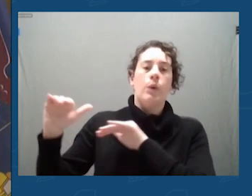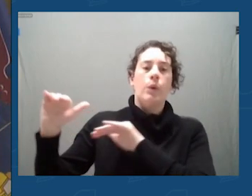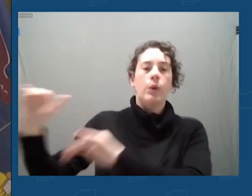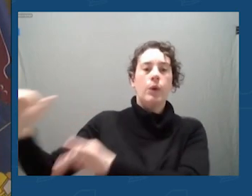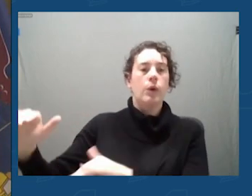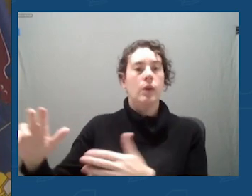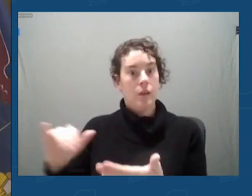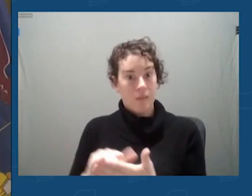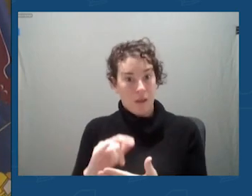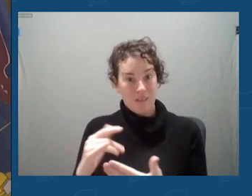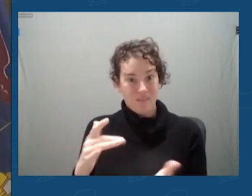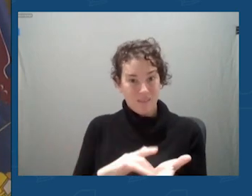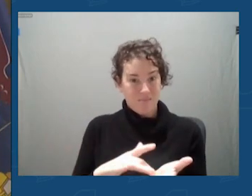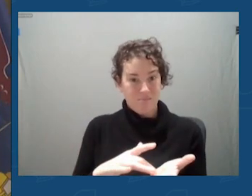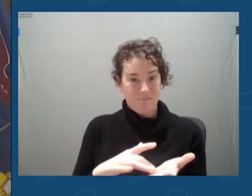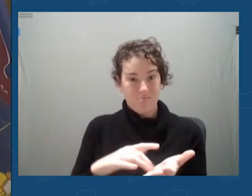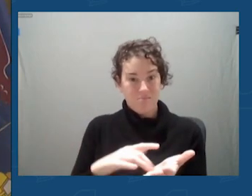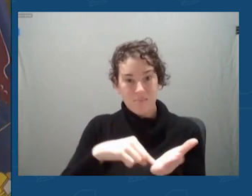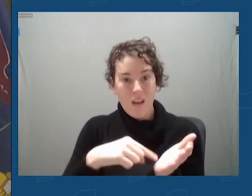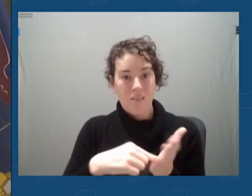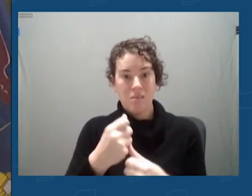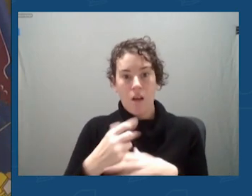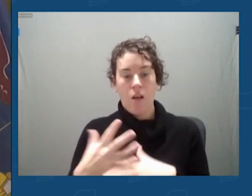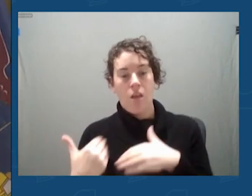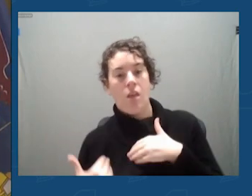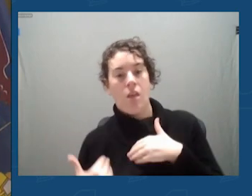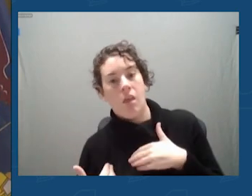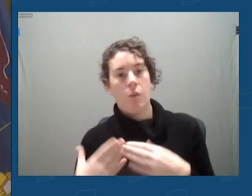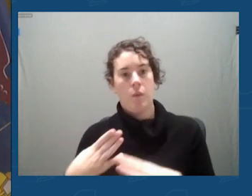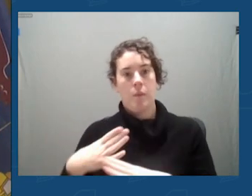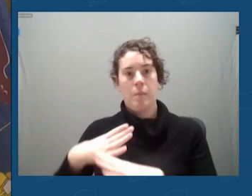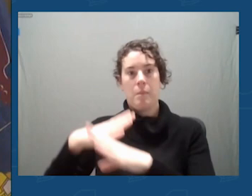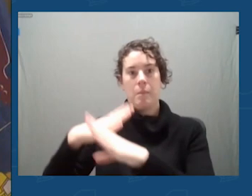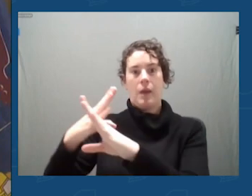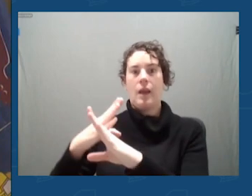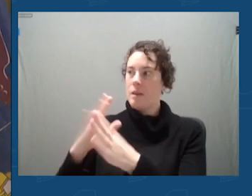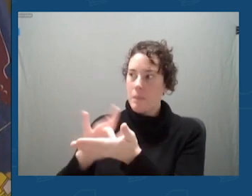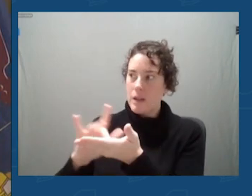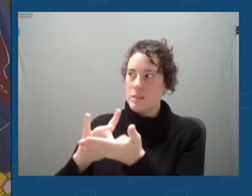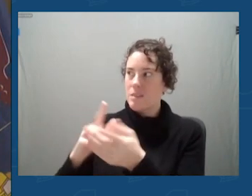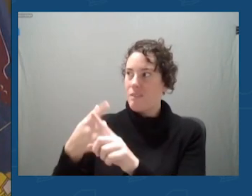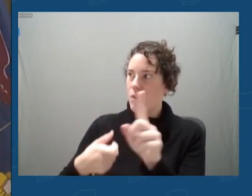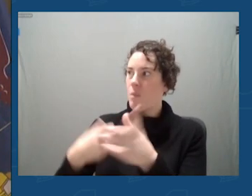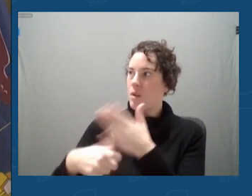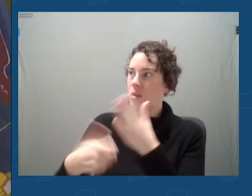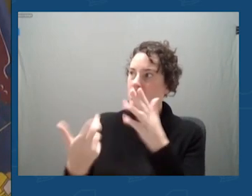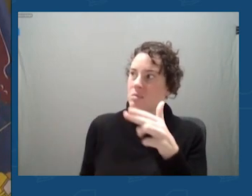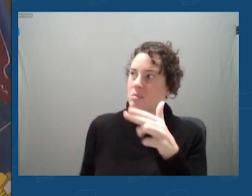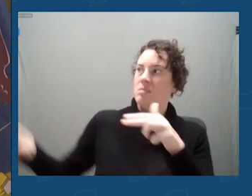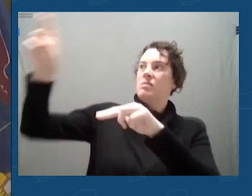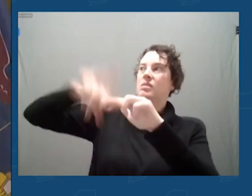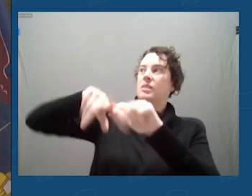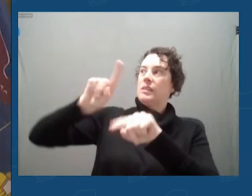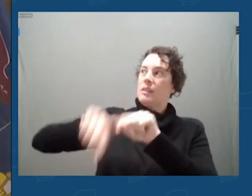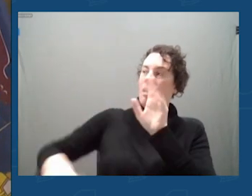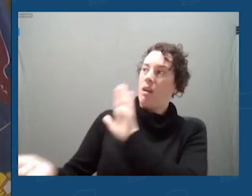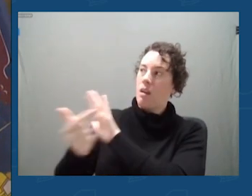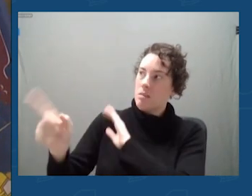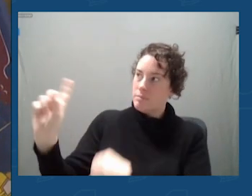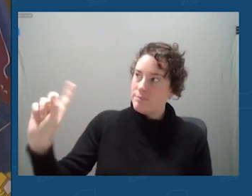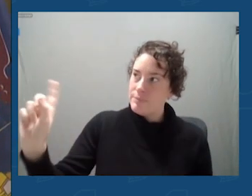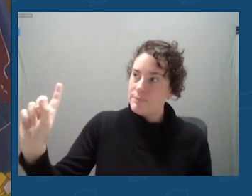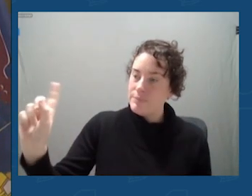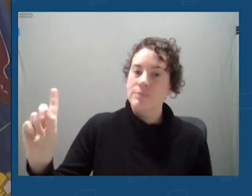heavily. We'll be banning opportunistic drug makers from jacking up prices to gouge prices at a time when people need